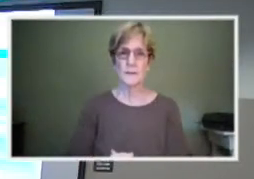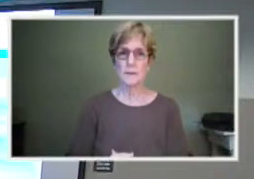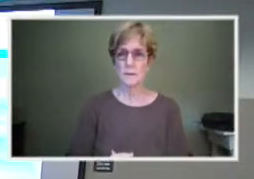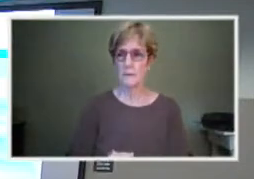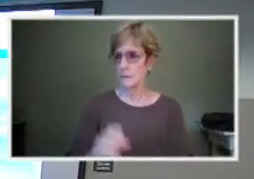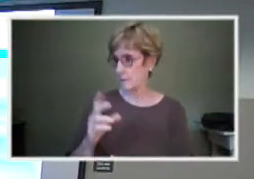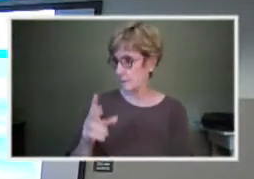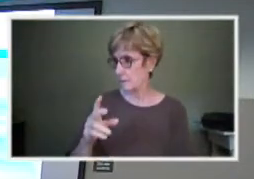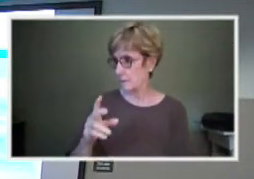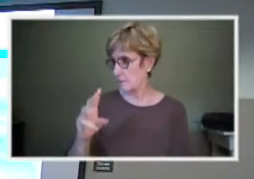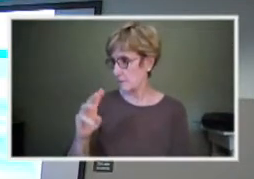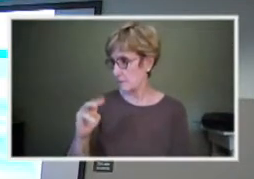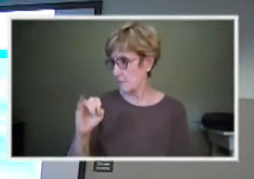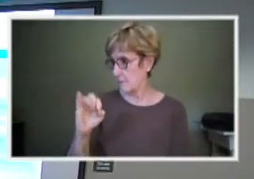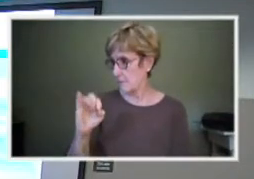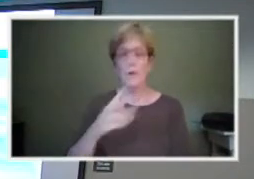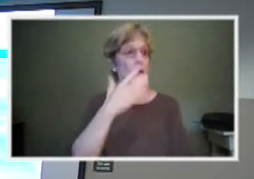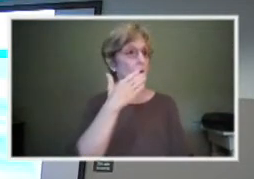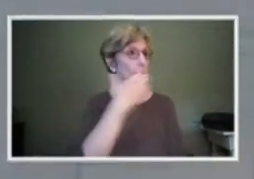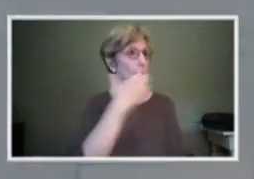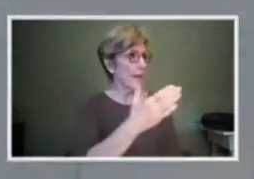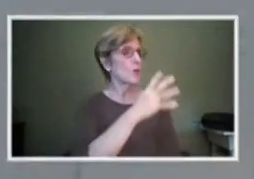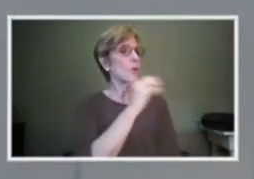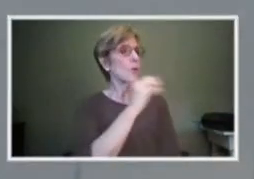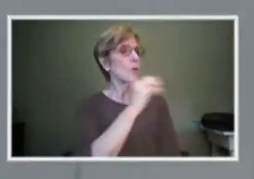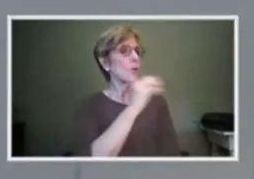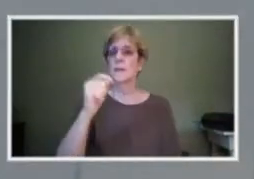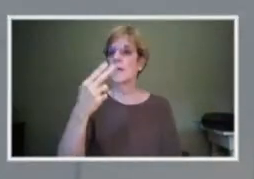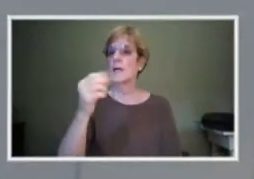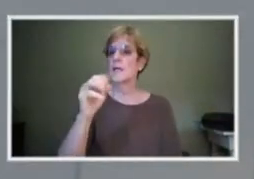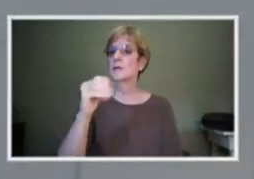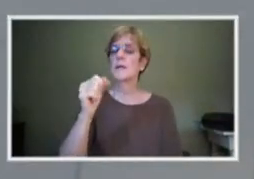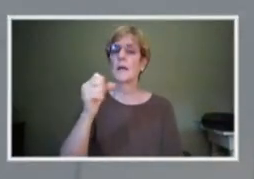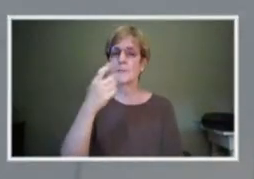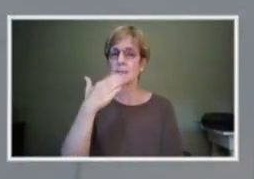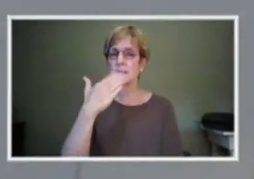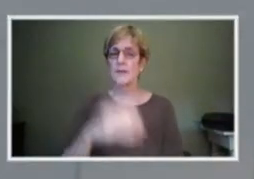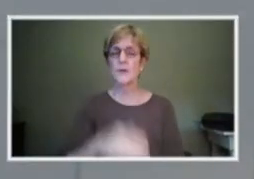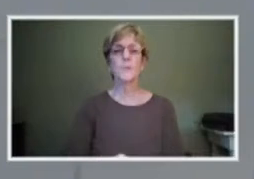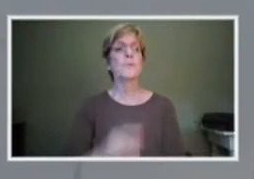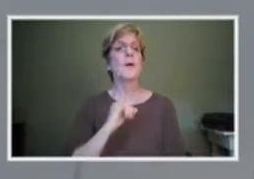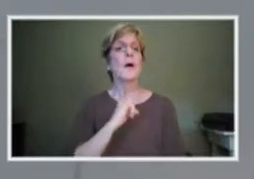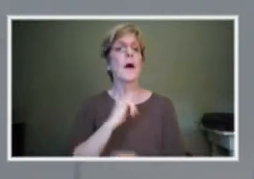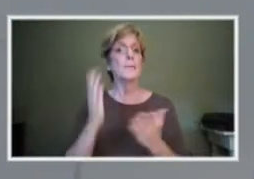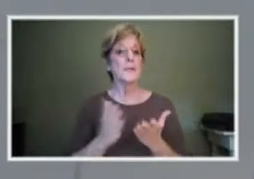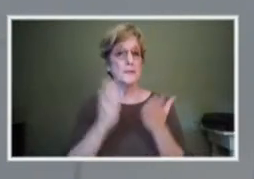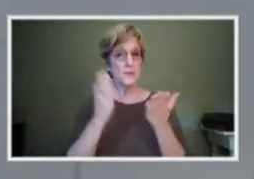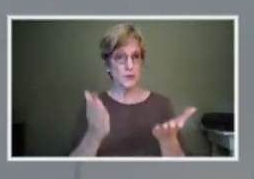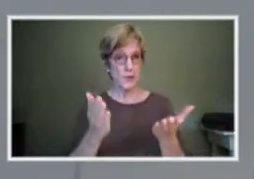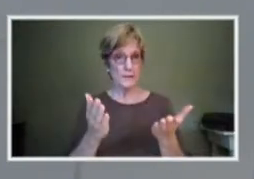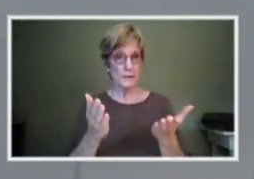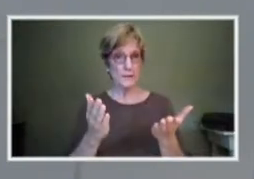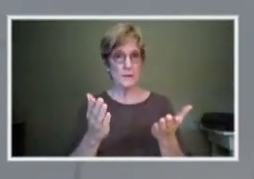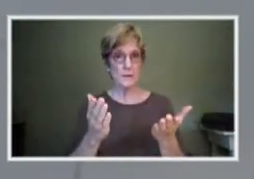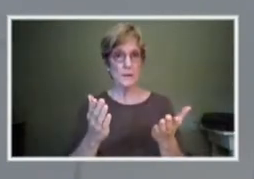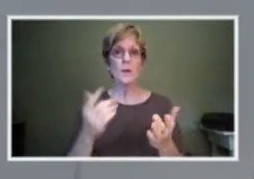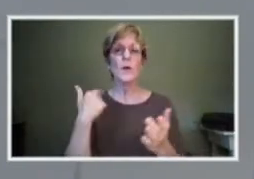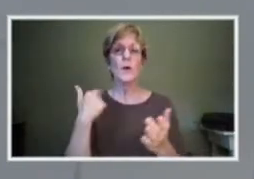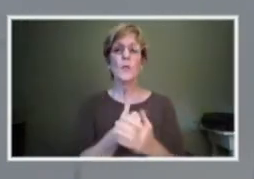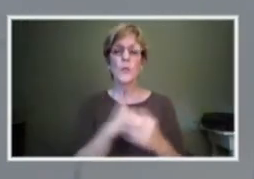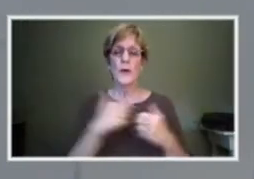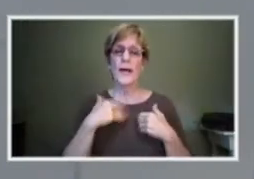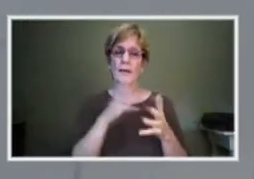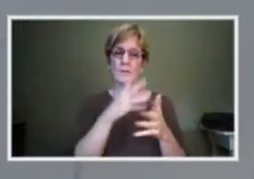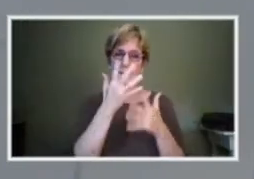you very much, Ms. Hull. Thank you. And Thomas, thank you as well. I'm going to suggest that we have the schedule, and